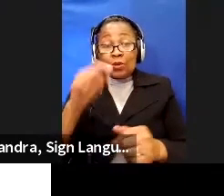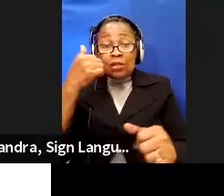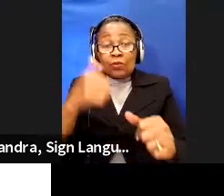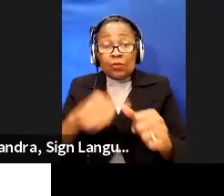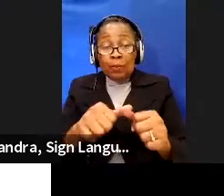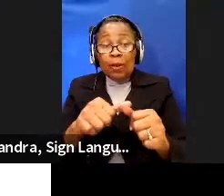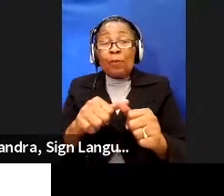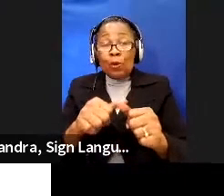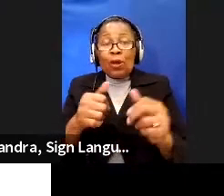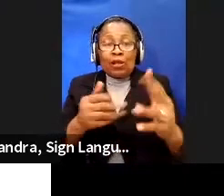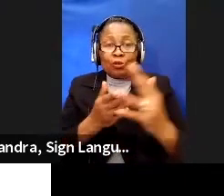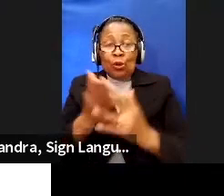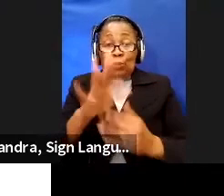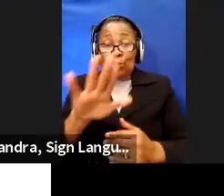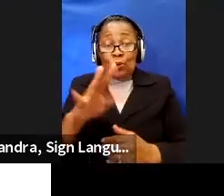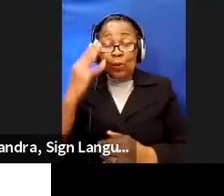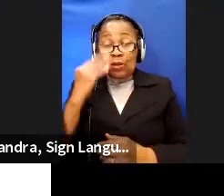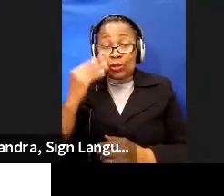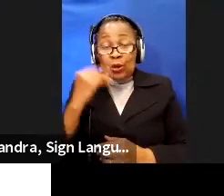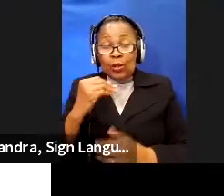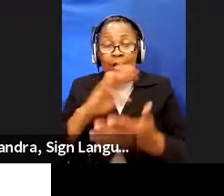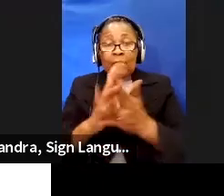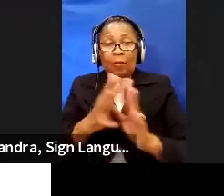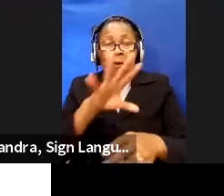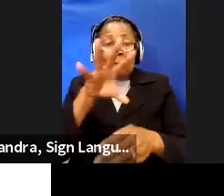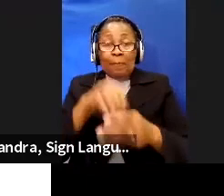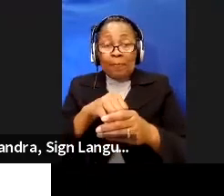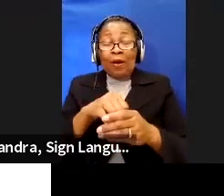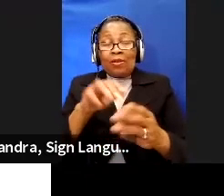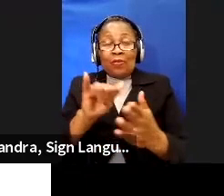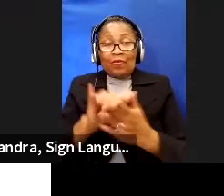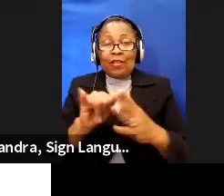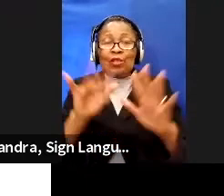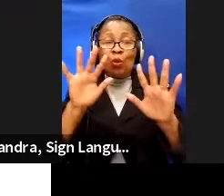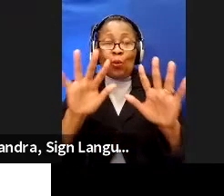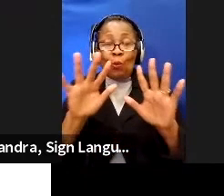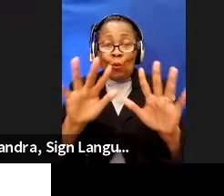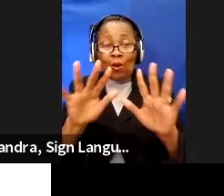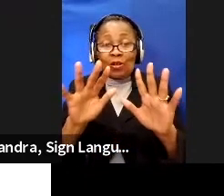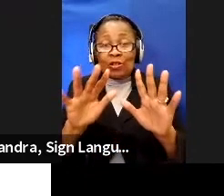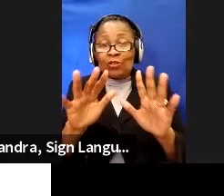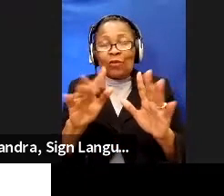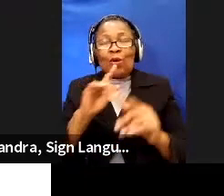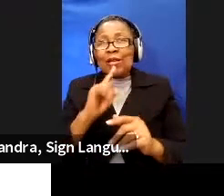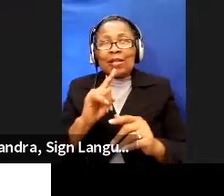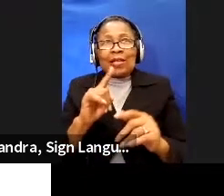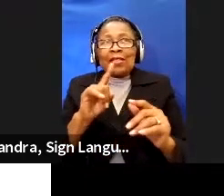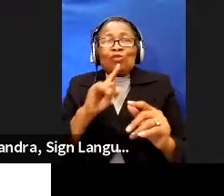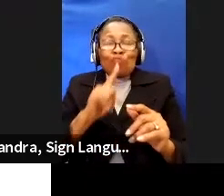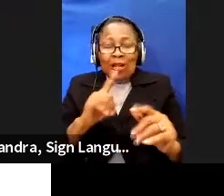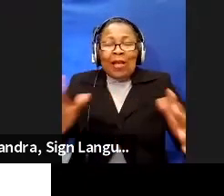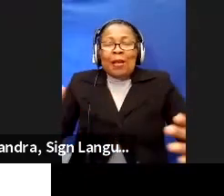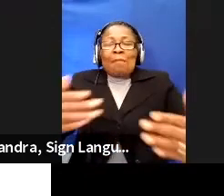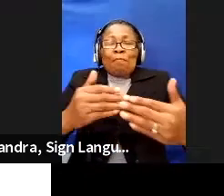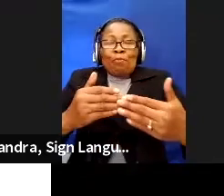accessibility journey and you become a part of this wonderful, and I agree with Encarnacion, this embracing community, that